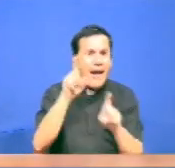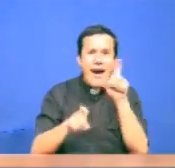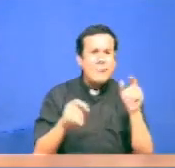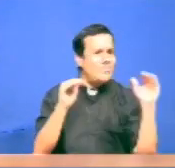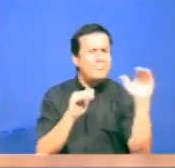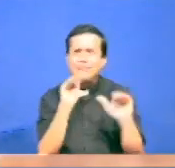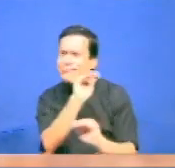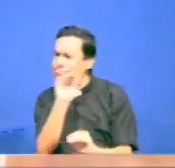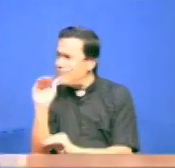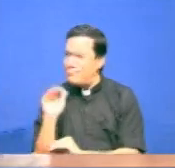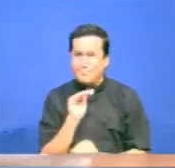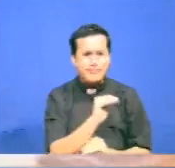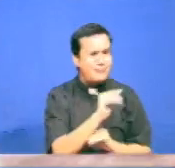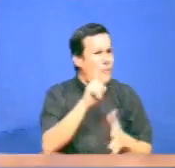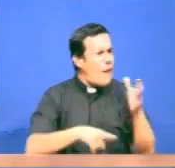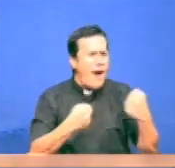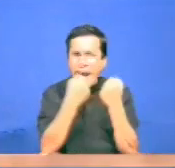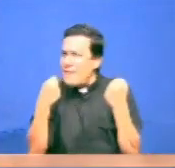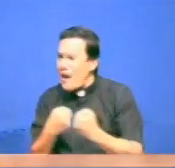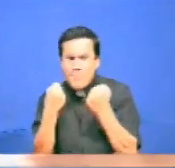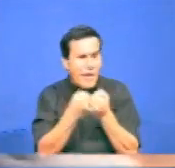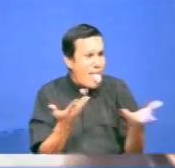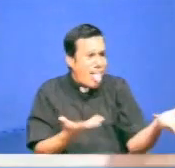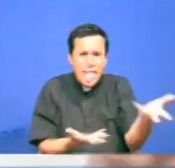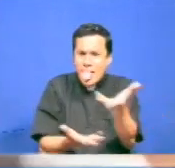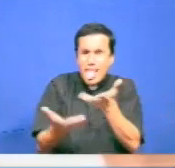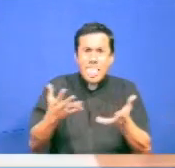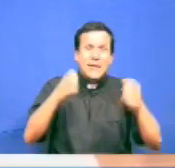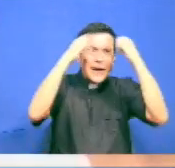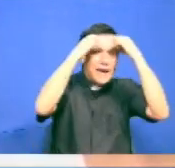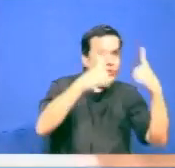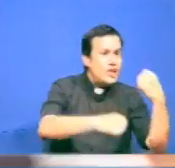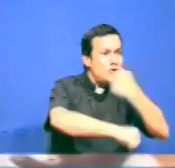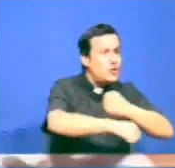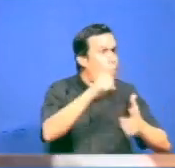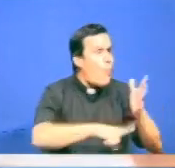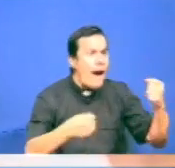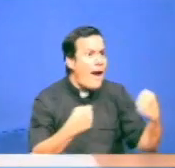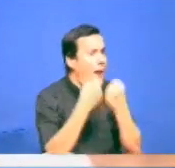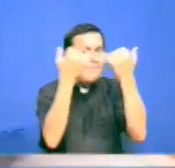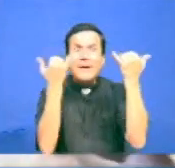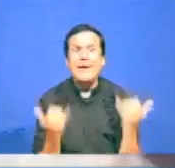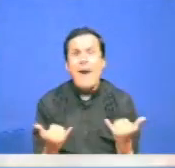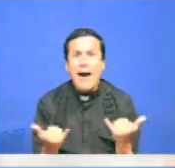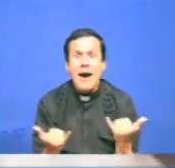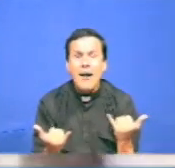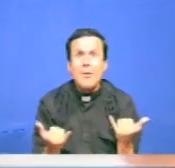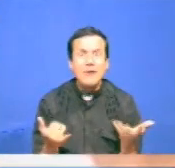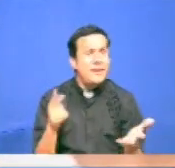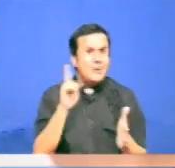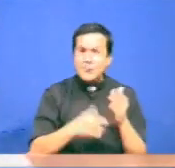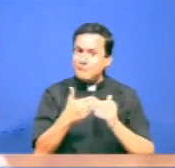Ask those who run recreational places, educational institutions, what happened to us? What are we going to